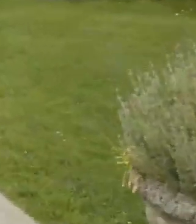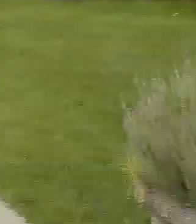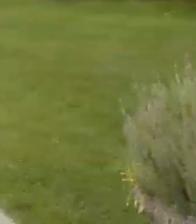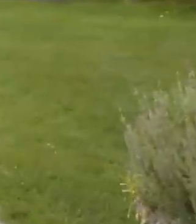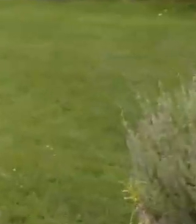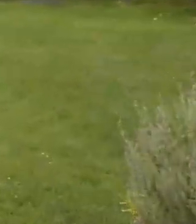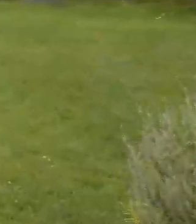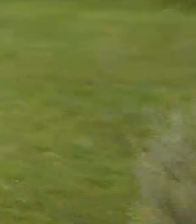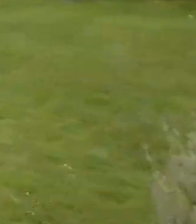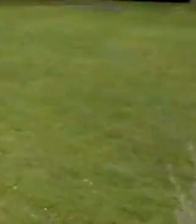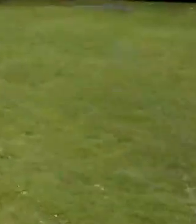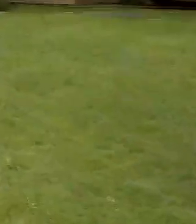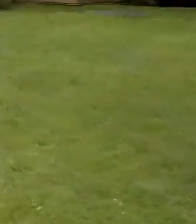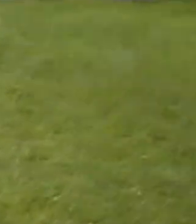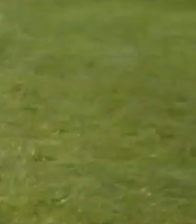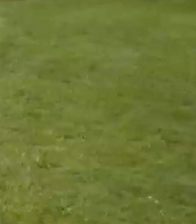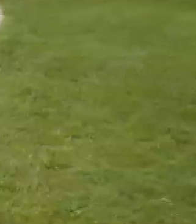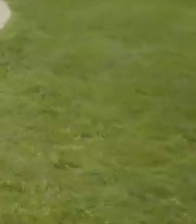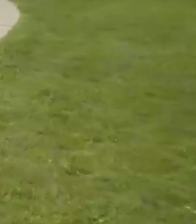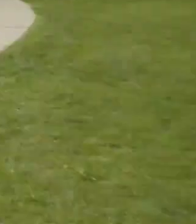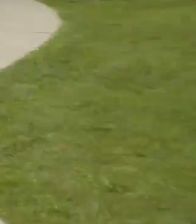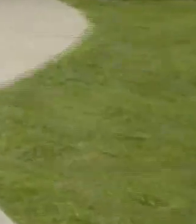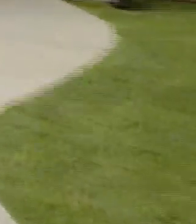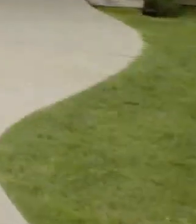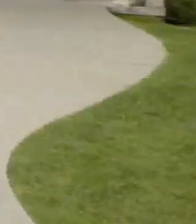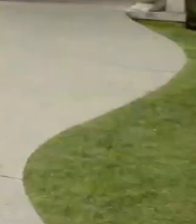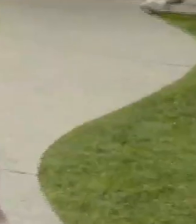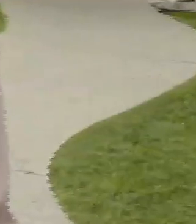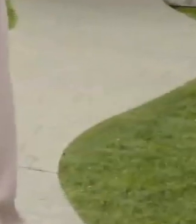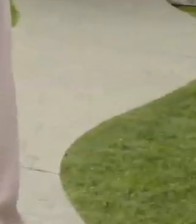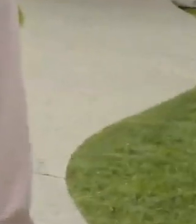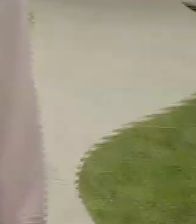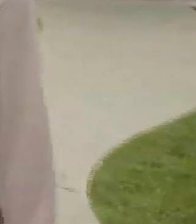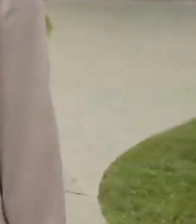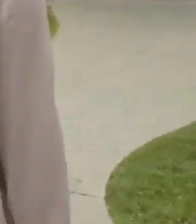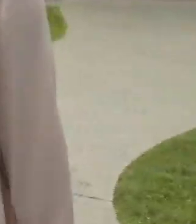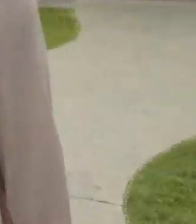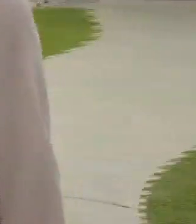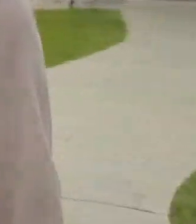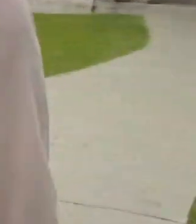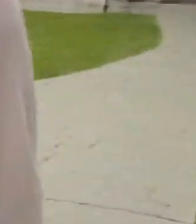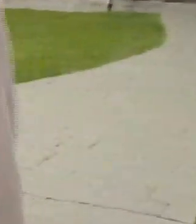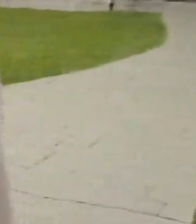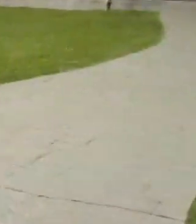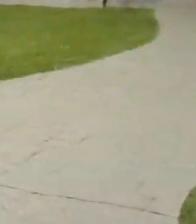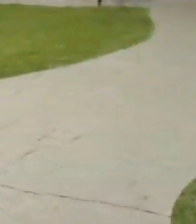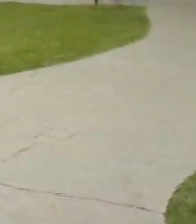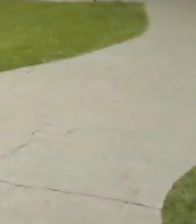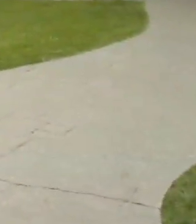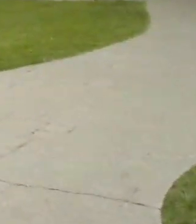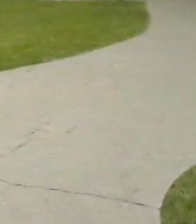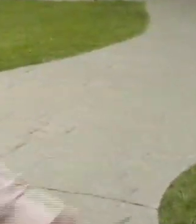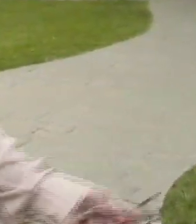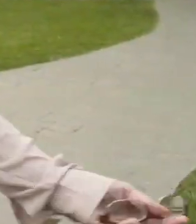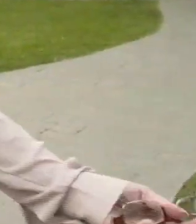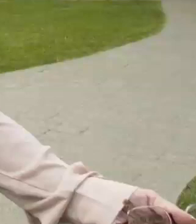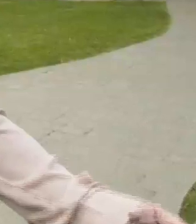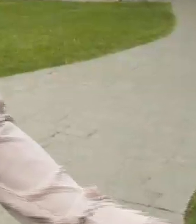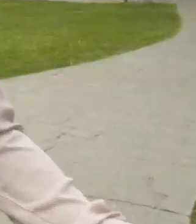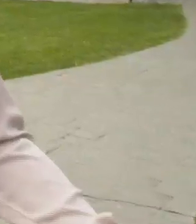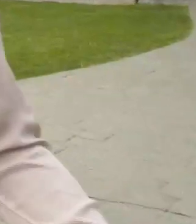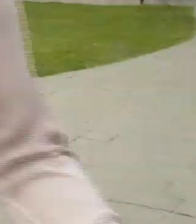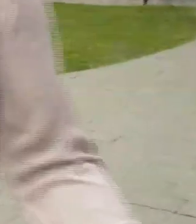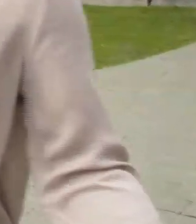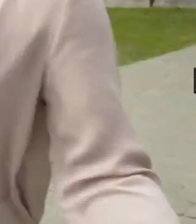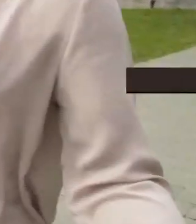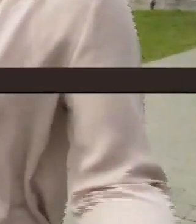Howdy. Hello. Hello. Well, I'm Damien. Damien, I'm Janet. Janet. Yes. What kind of work